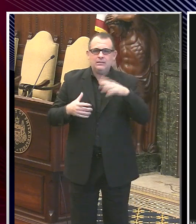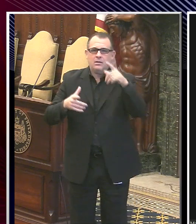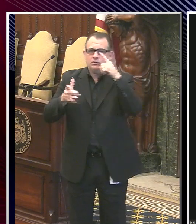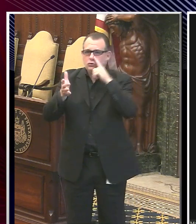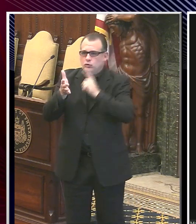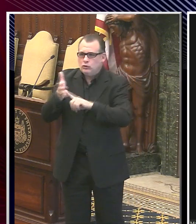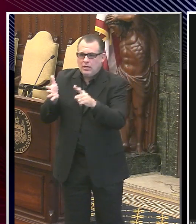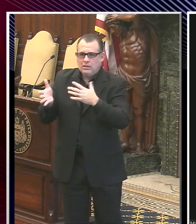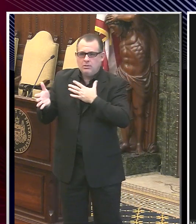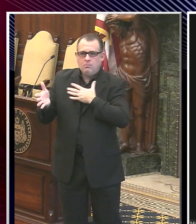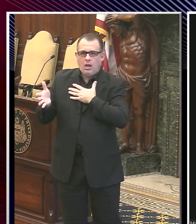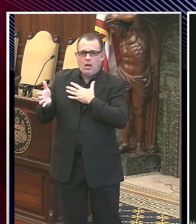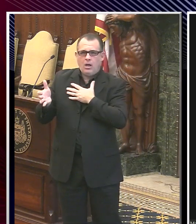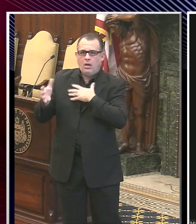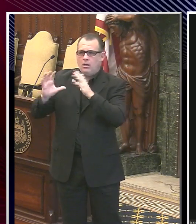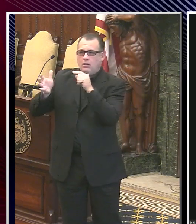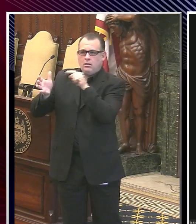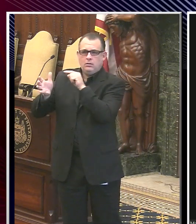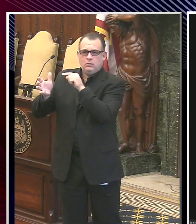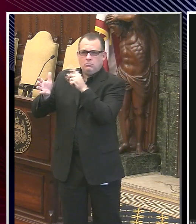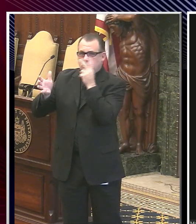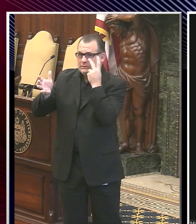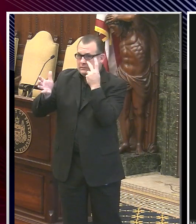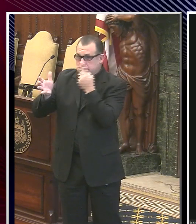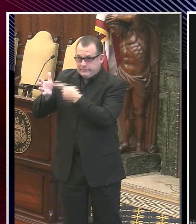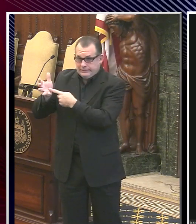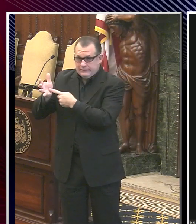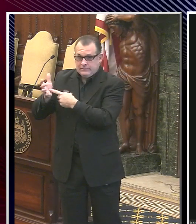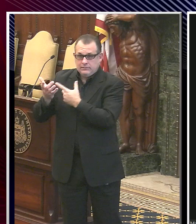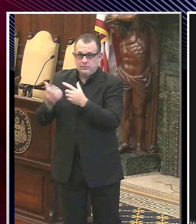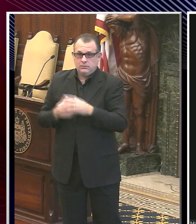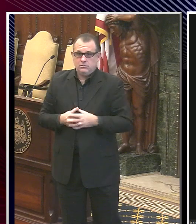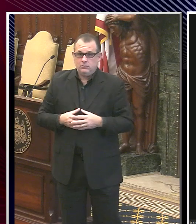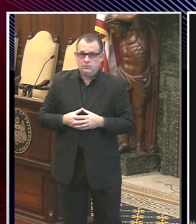my end. You should be able to.